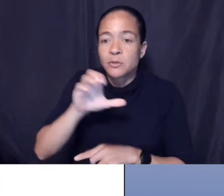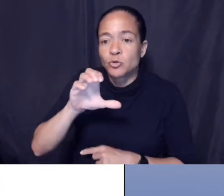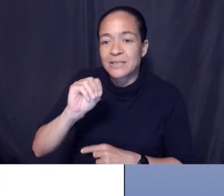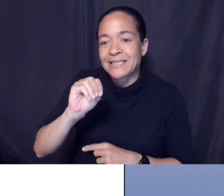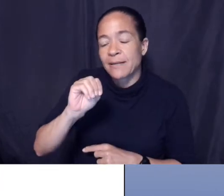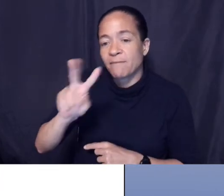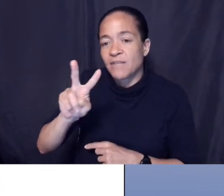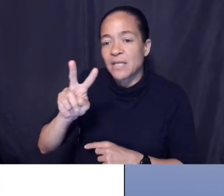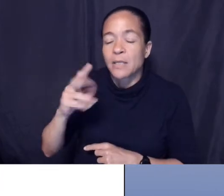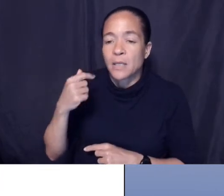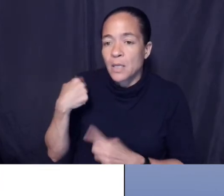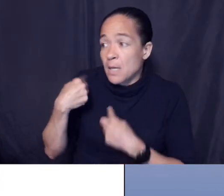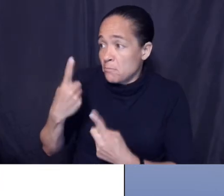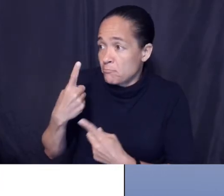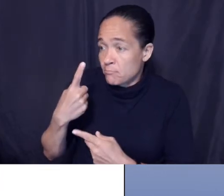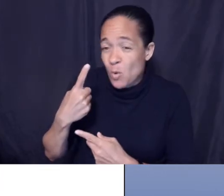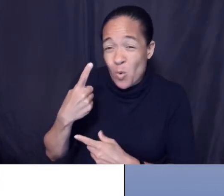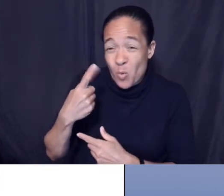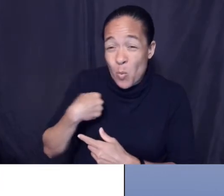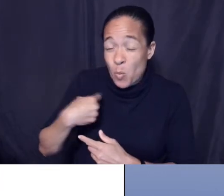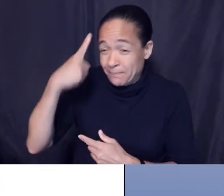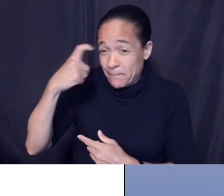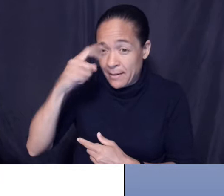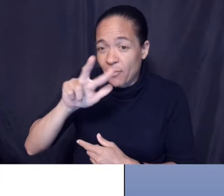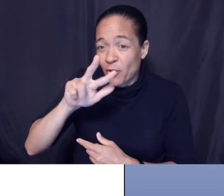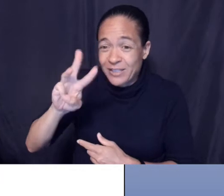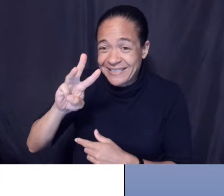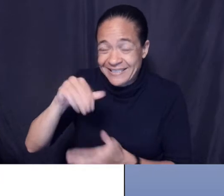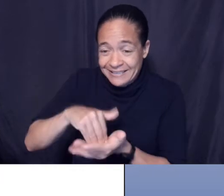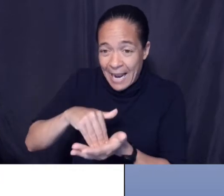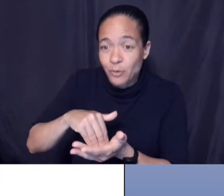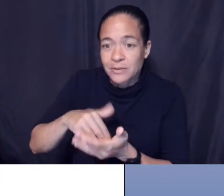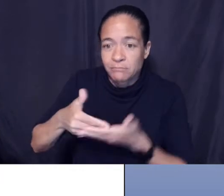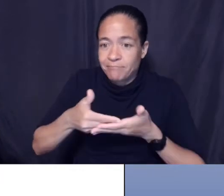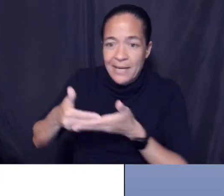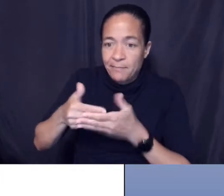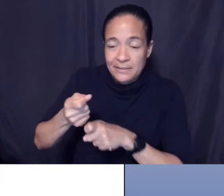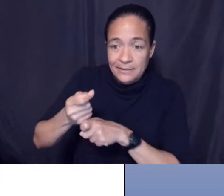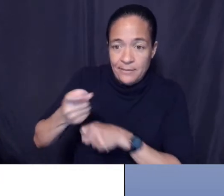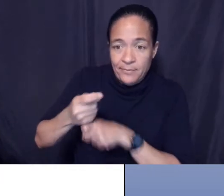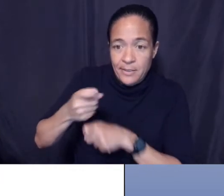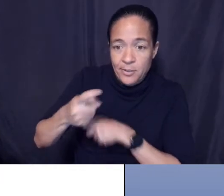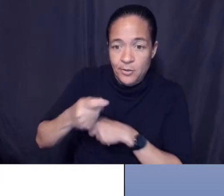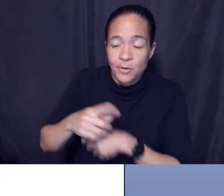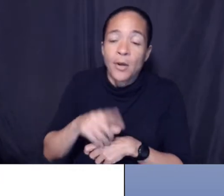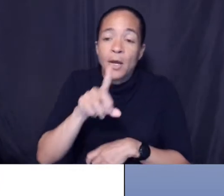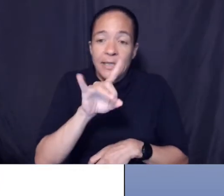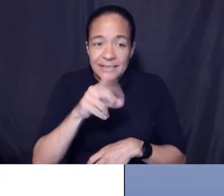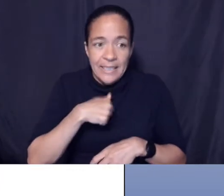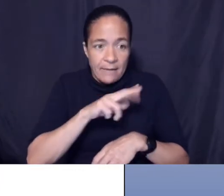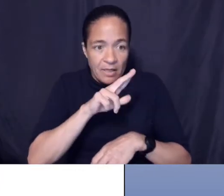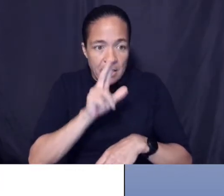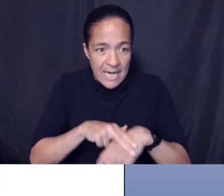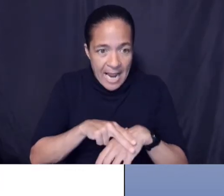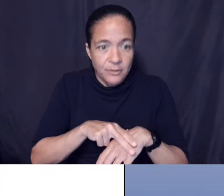we think this past year, roughly 36,000 infants per year in the US. There was an international CMV